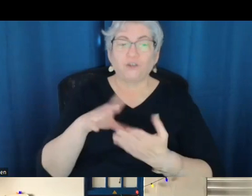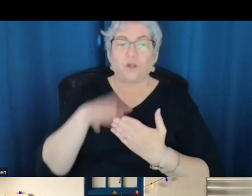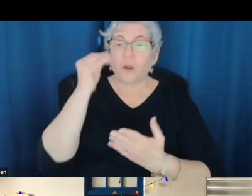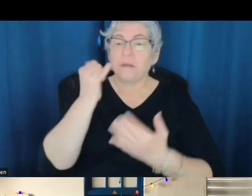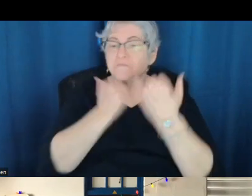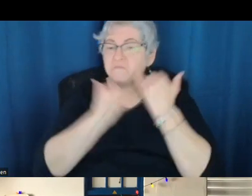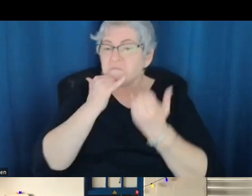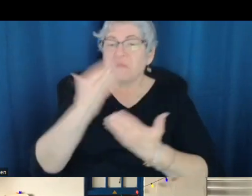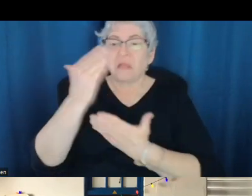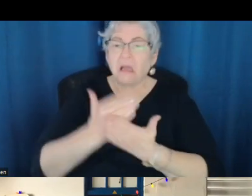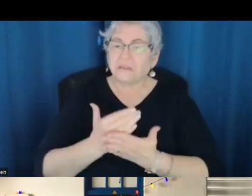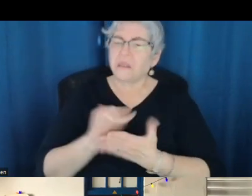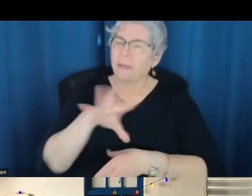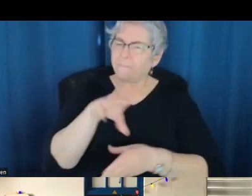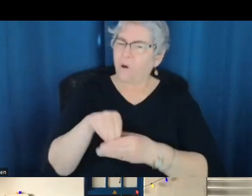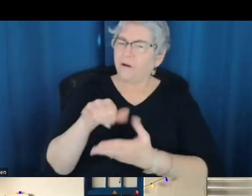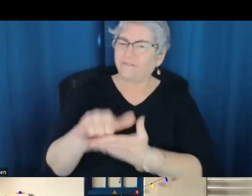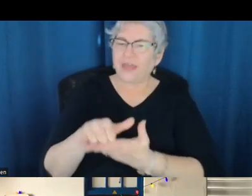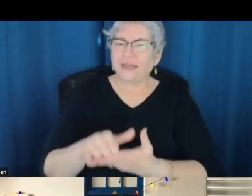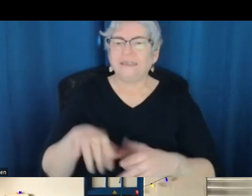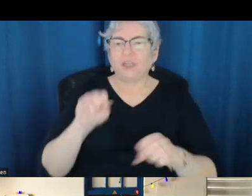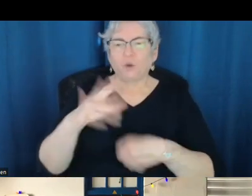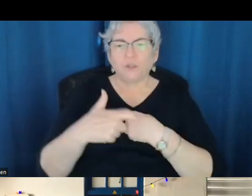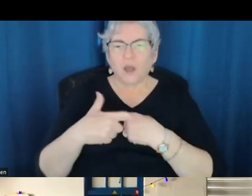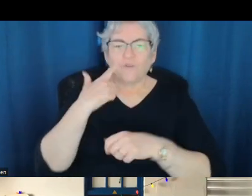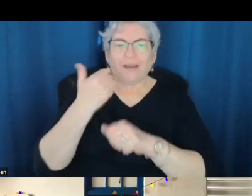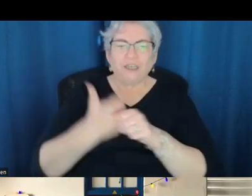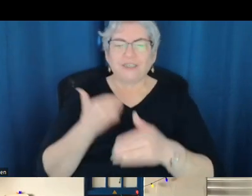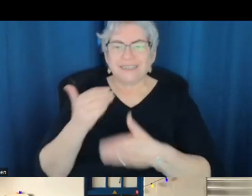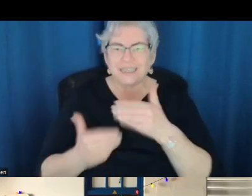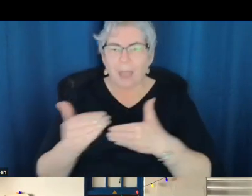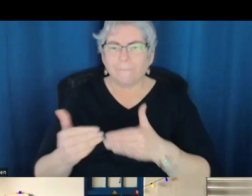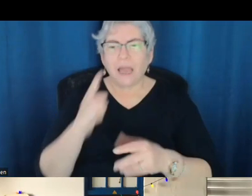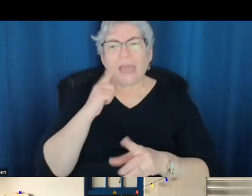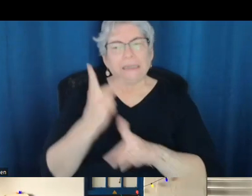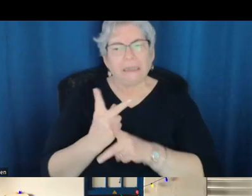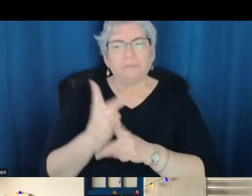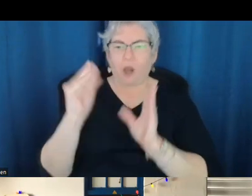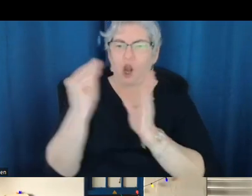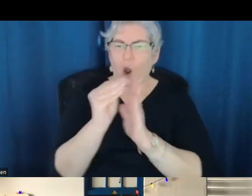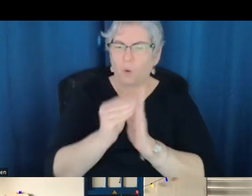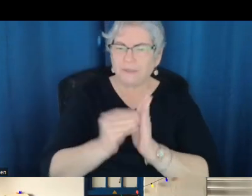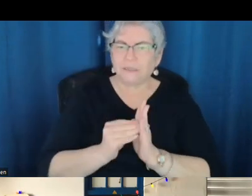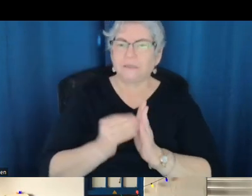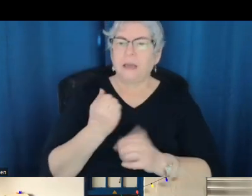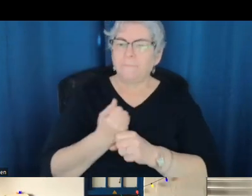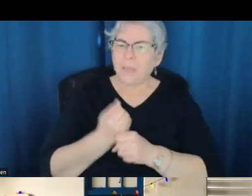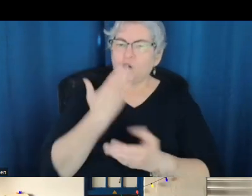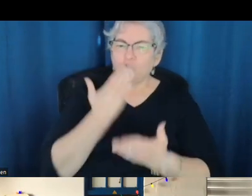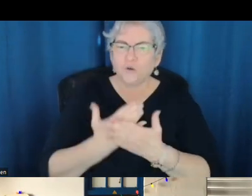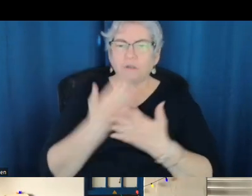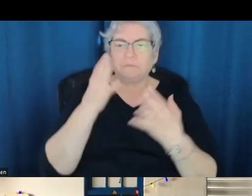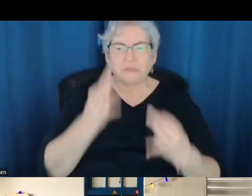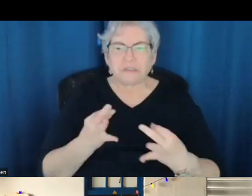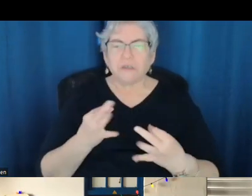and lessons are part of the process. Take your time with each step and keep notes. Make informed choices, but